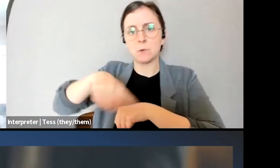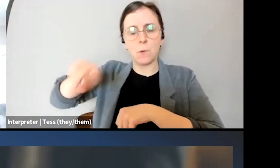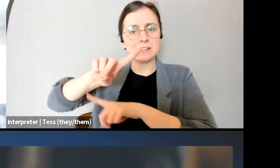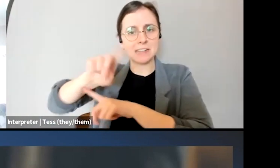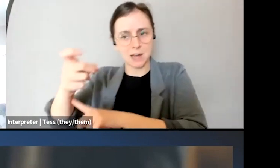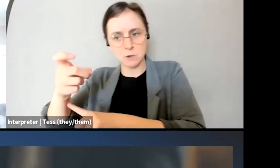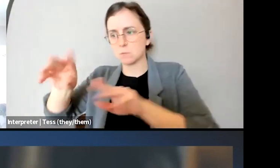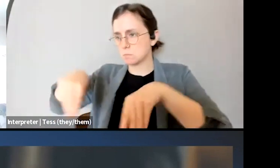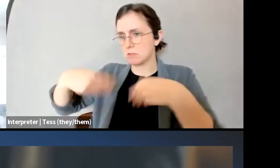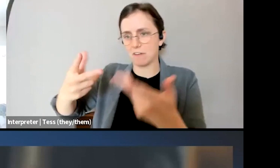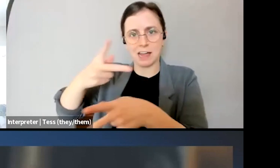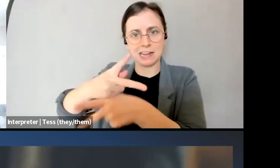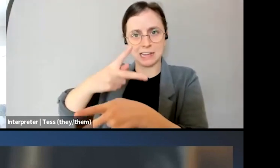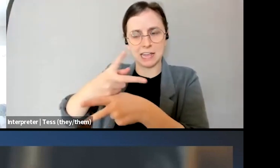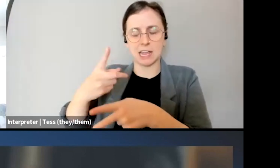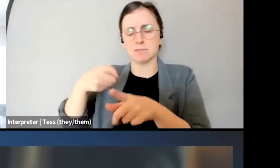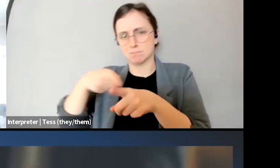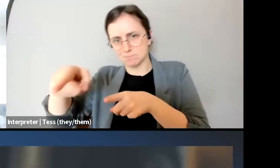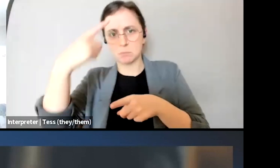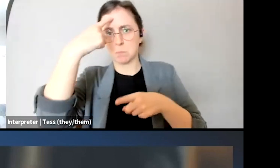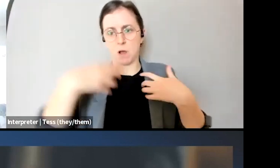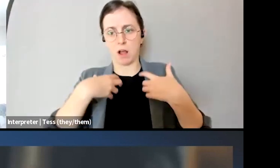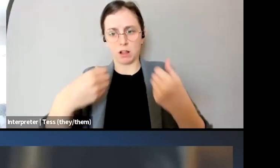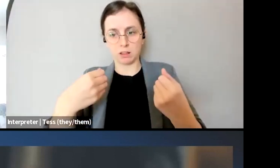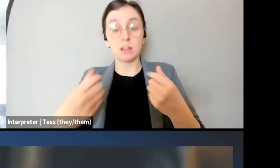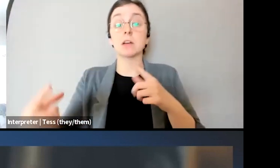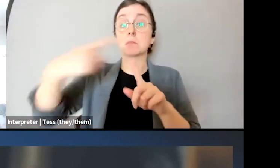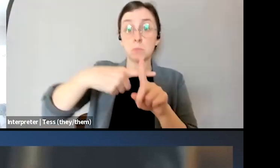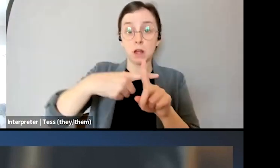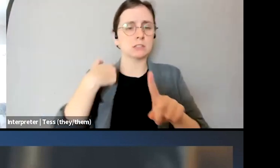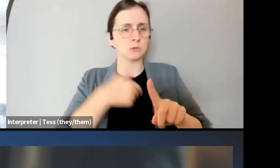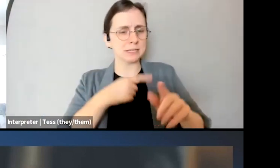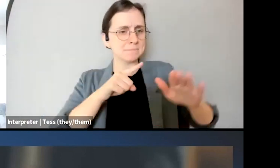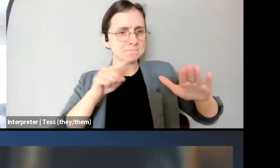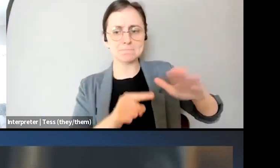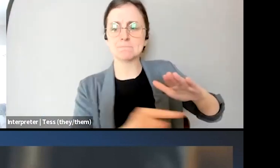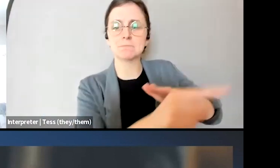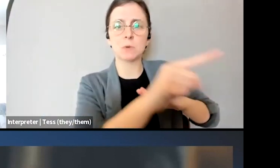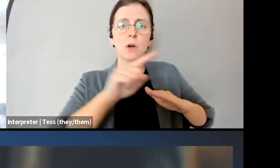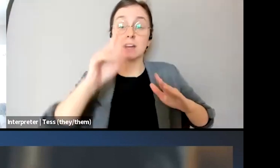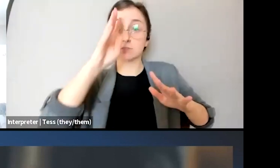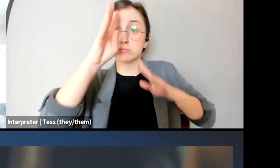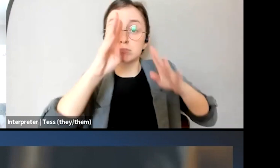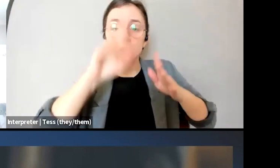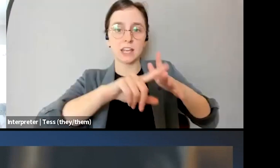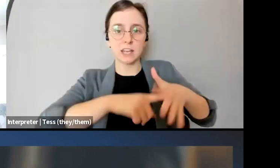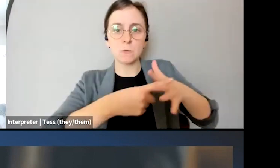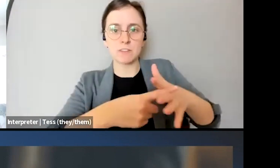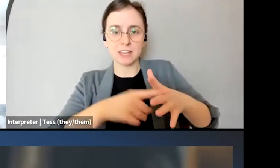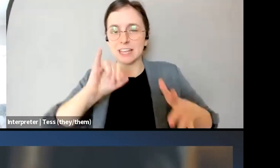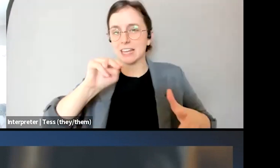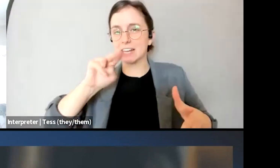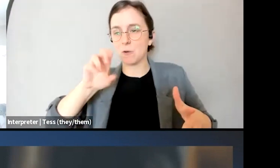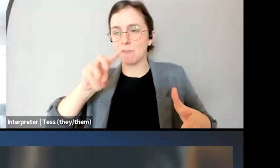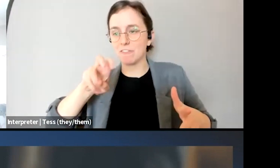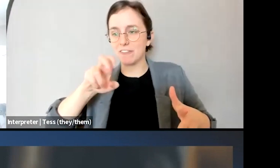for mental health. In addition to exploring innovations to improve access to quality care, such